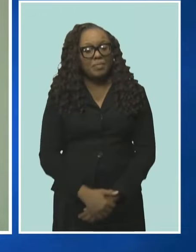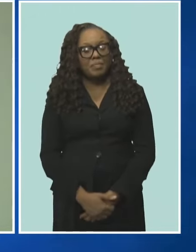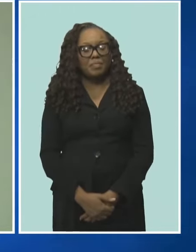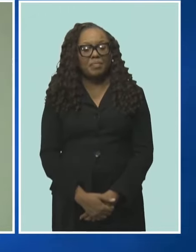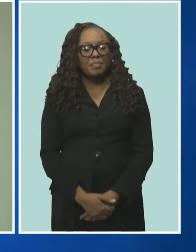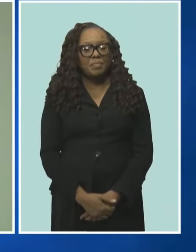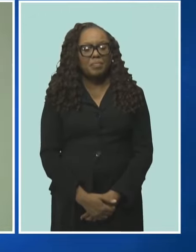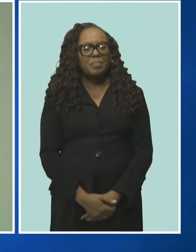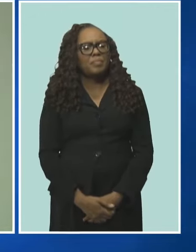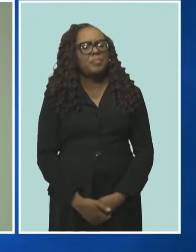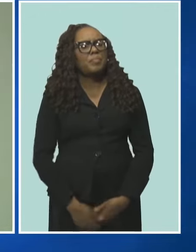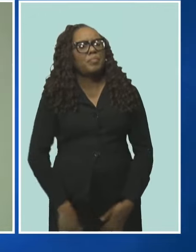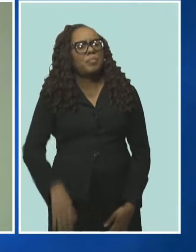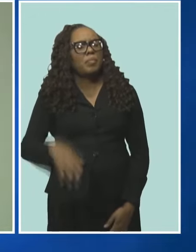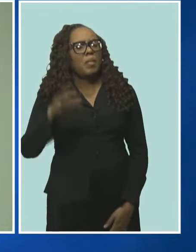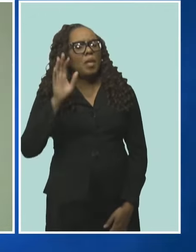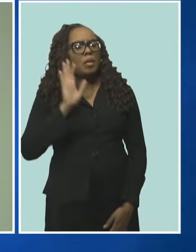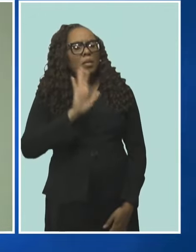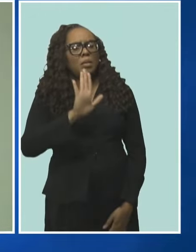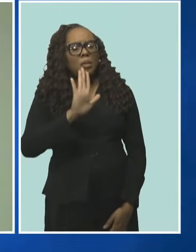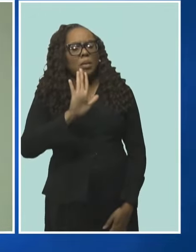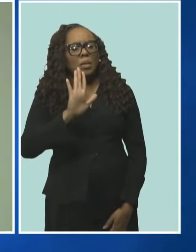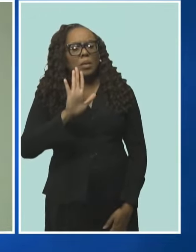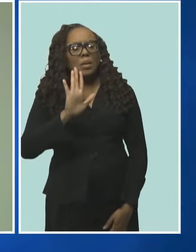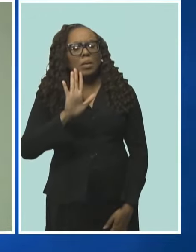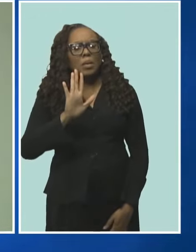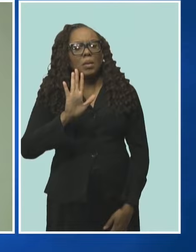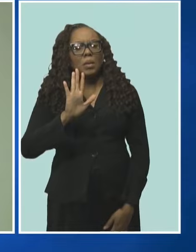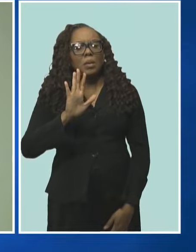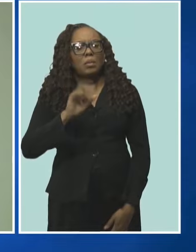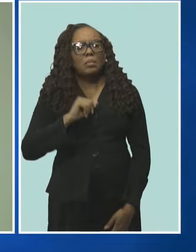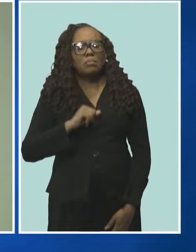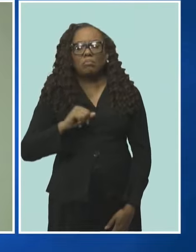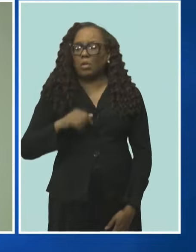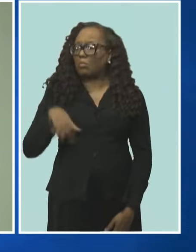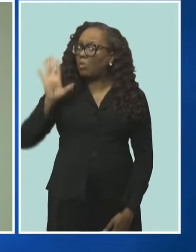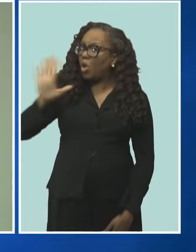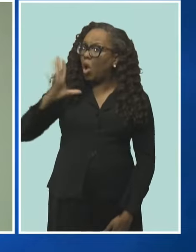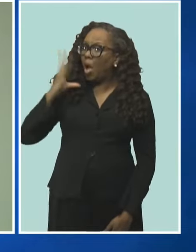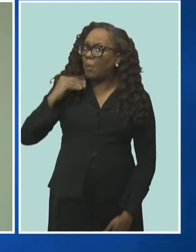And from your experience, what are the most common causes of fires?